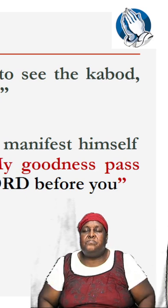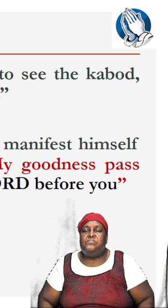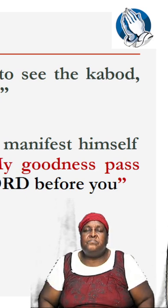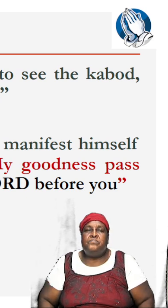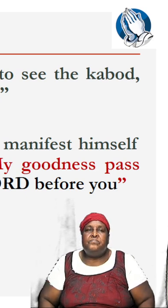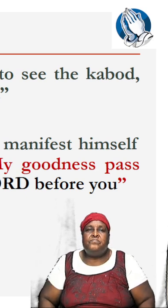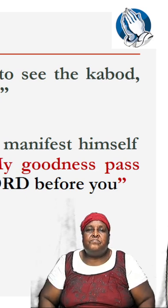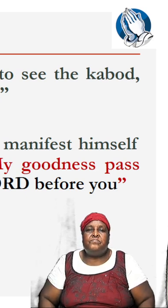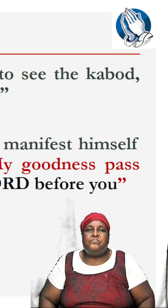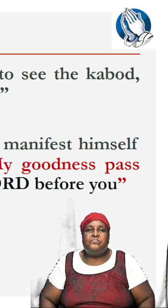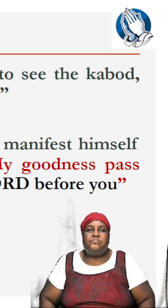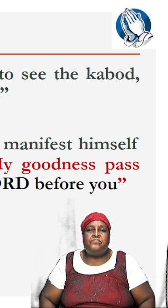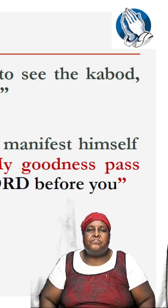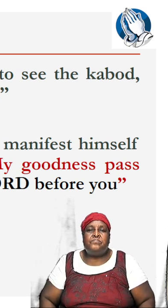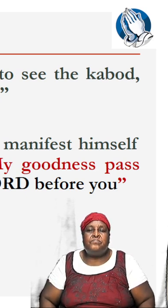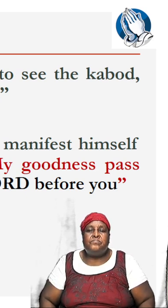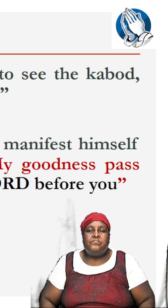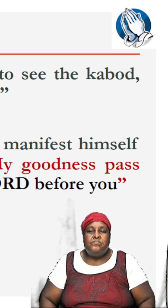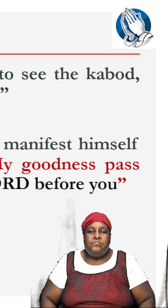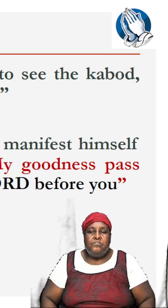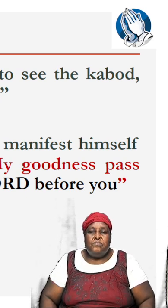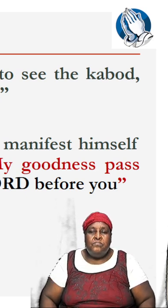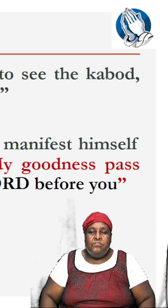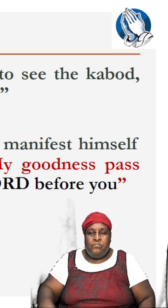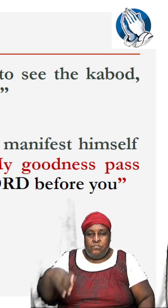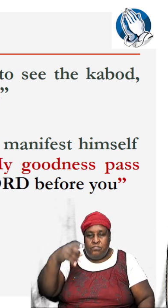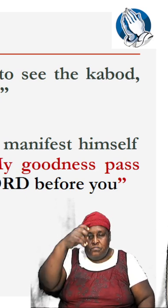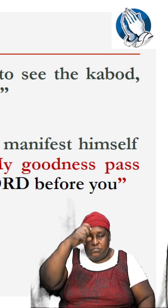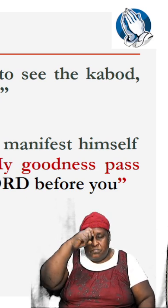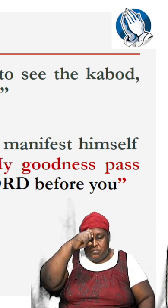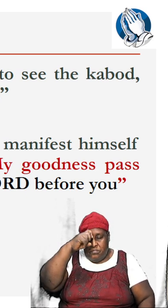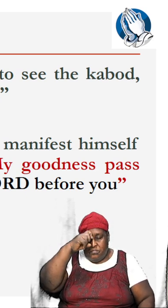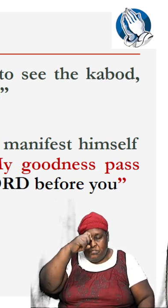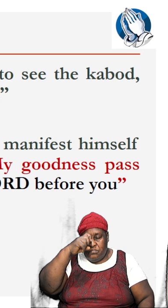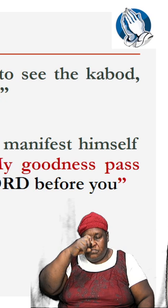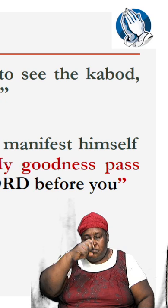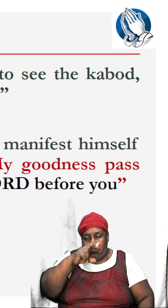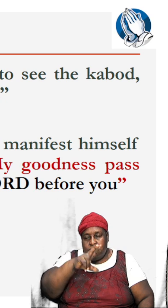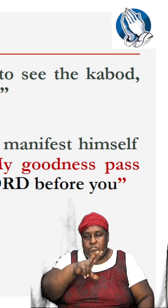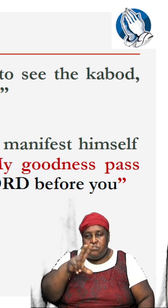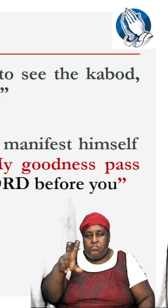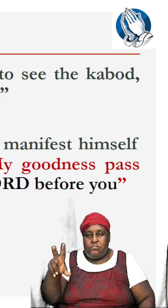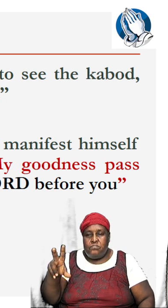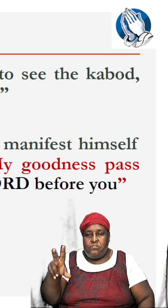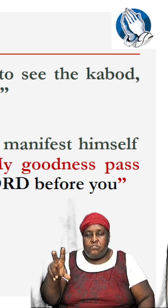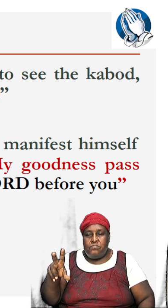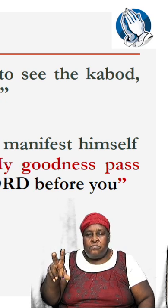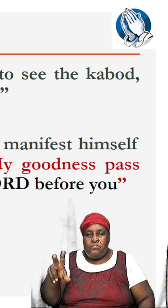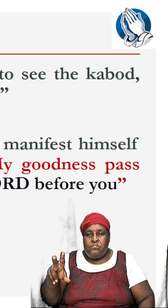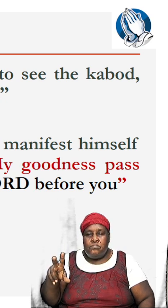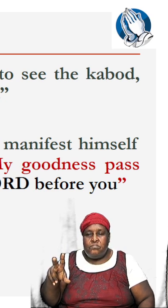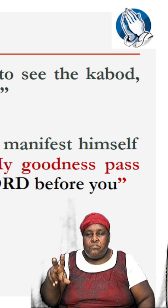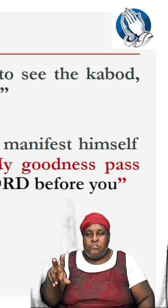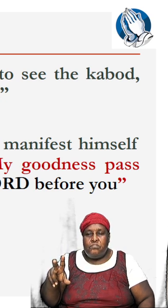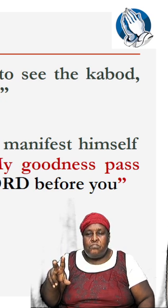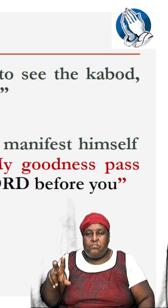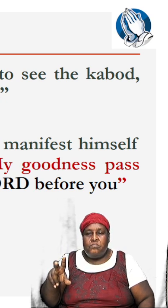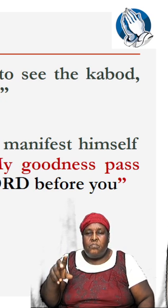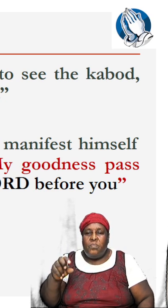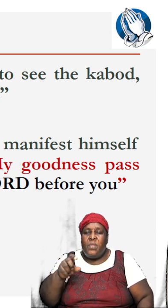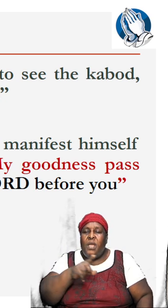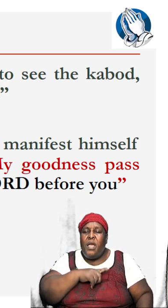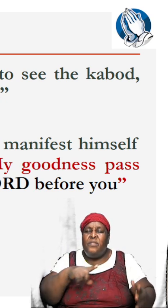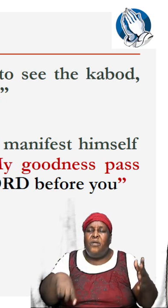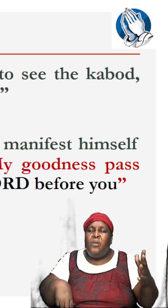And can I tell you, Exodus 33, verse 21 to 33, or better yet, 31 to 33 says, and the